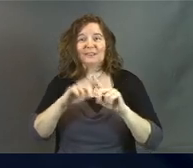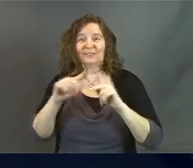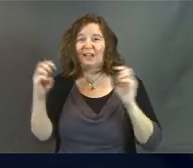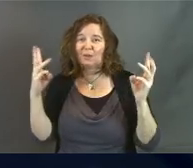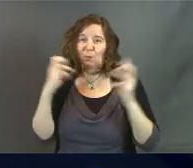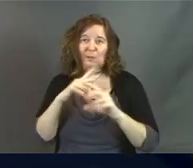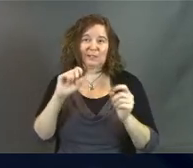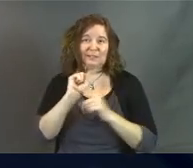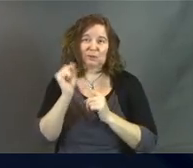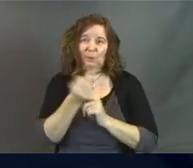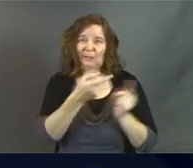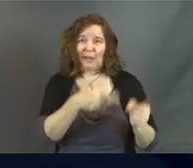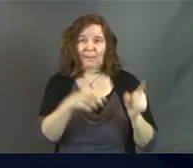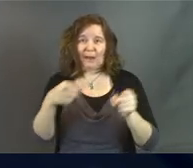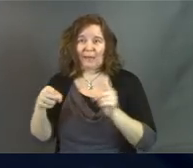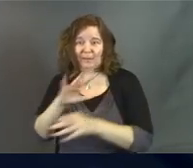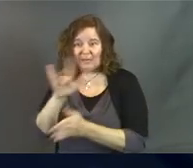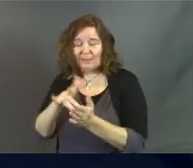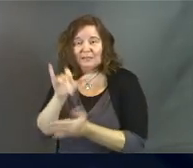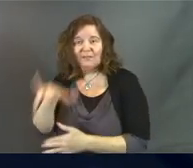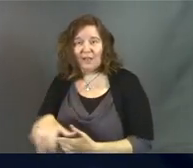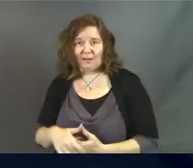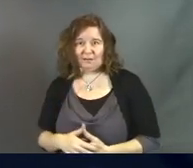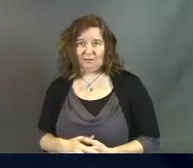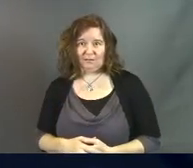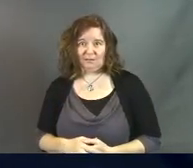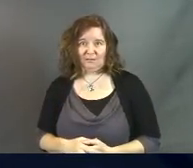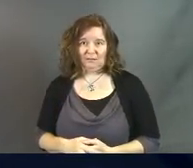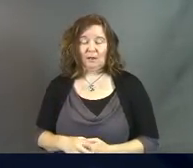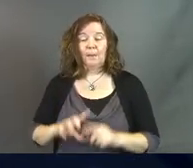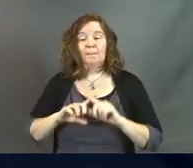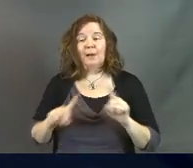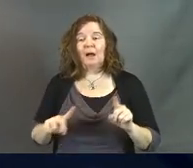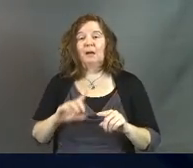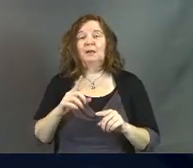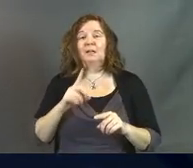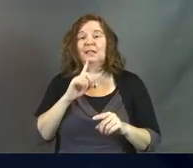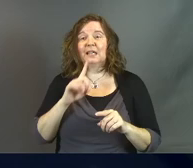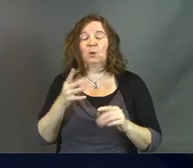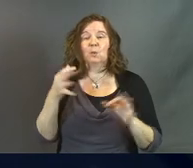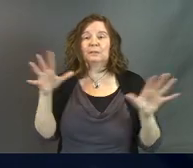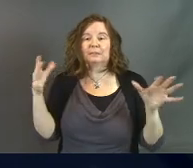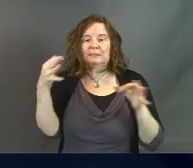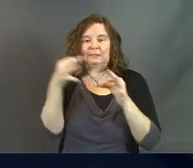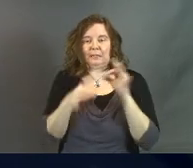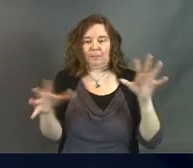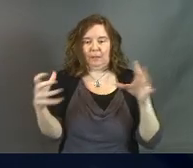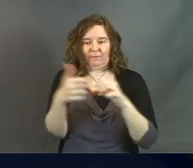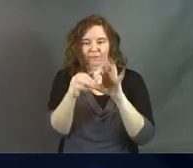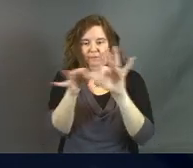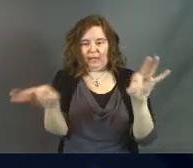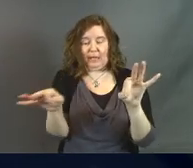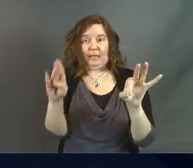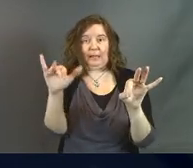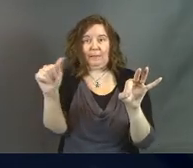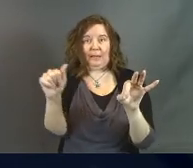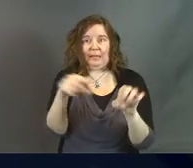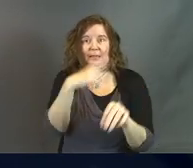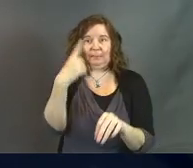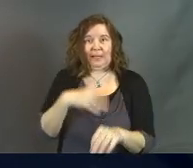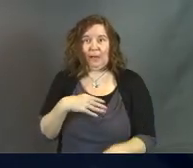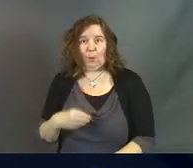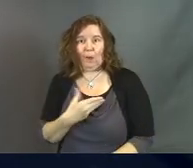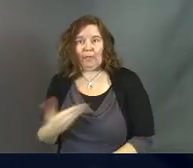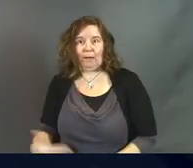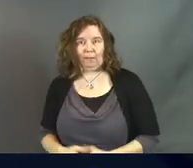kinds of weird situations that was going on in the midst of that. But it was oversimplified to us in the media as a black and